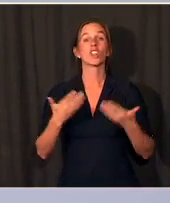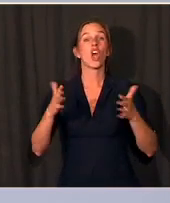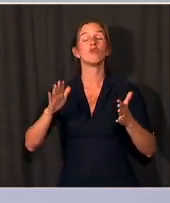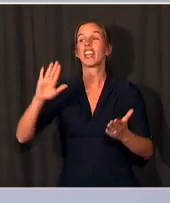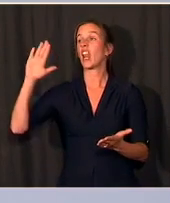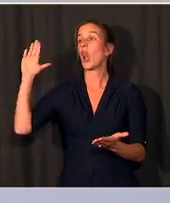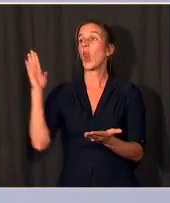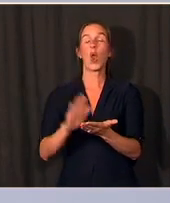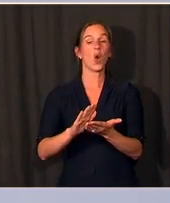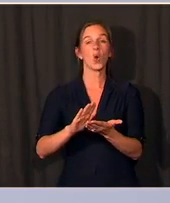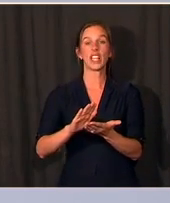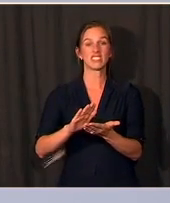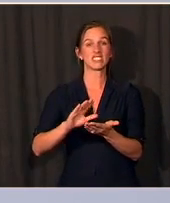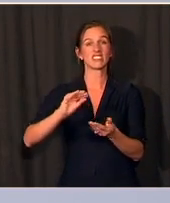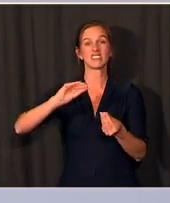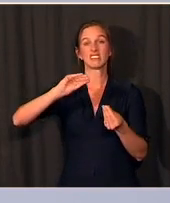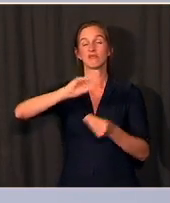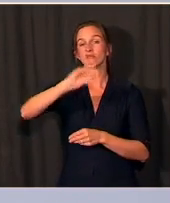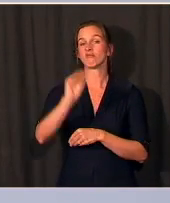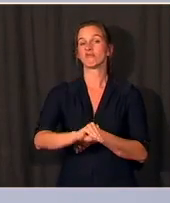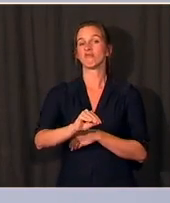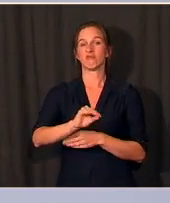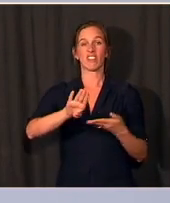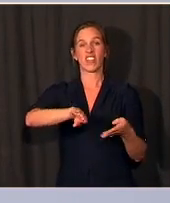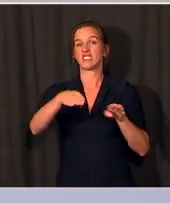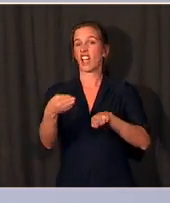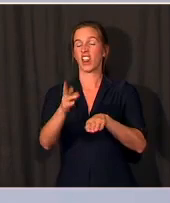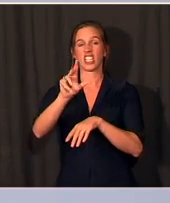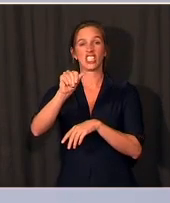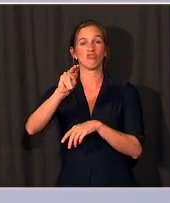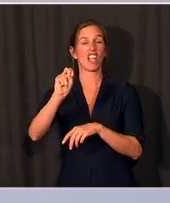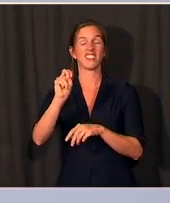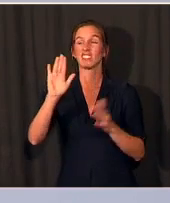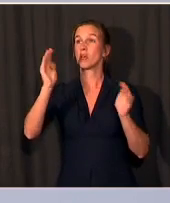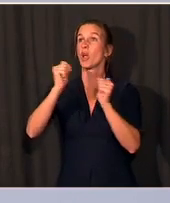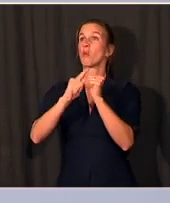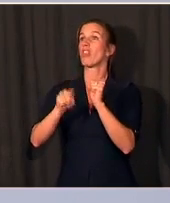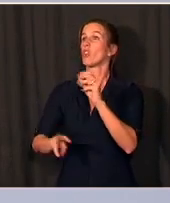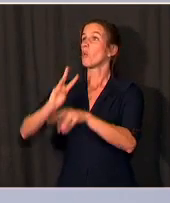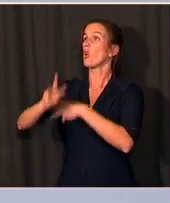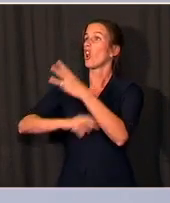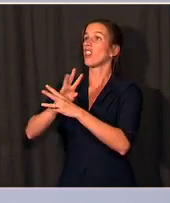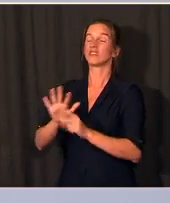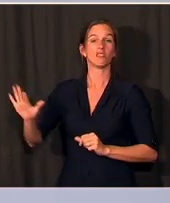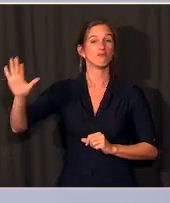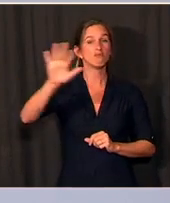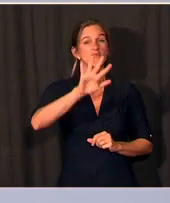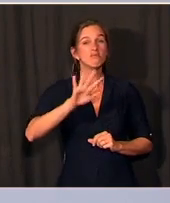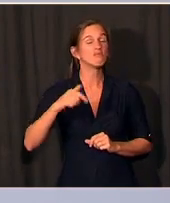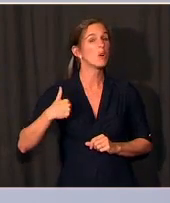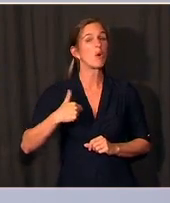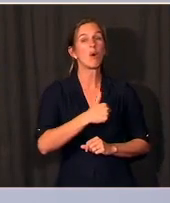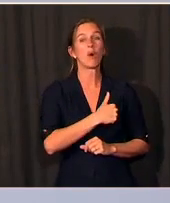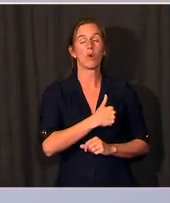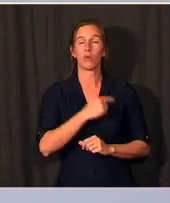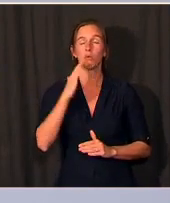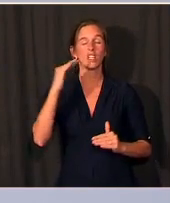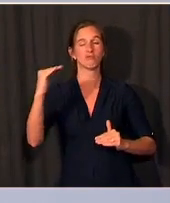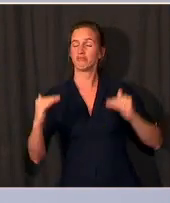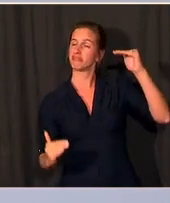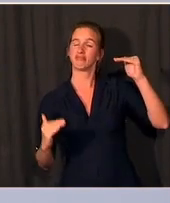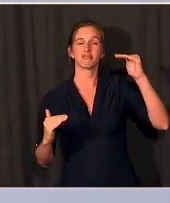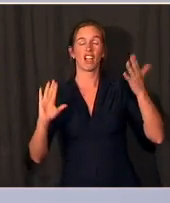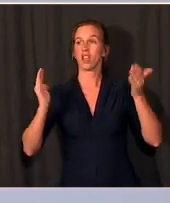rates, our country, anywhere in the world, the entire world, and we've performed significantly better than our